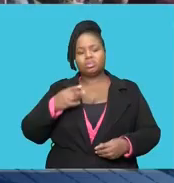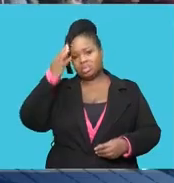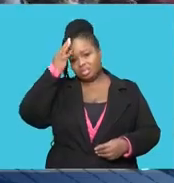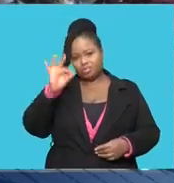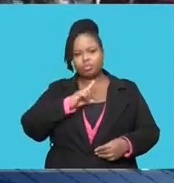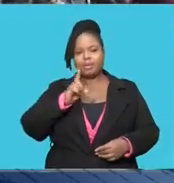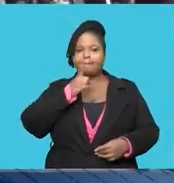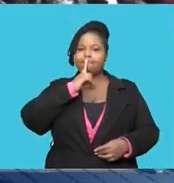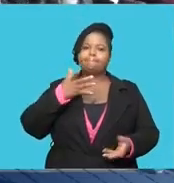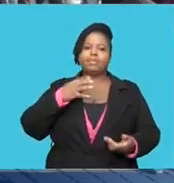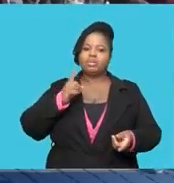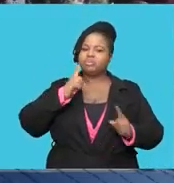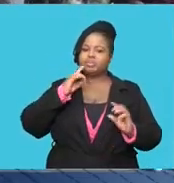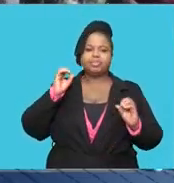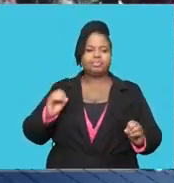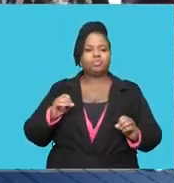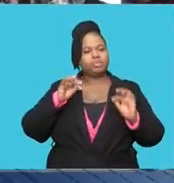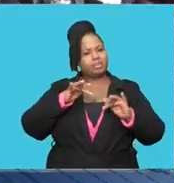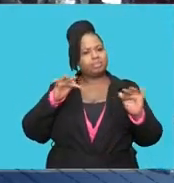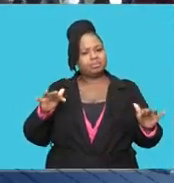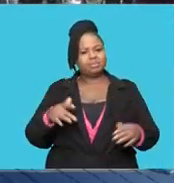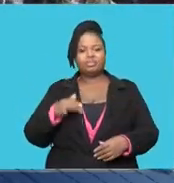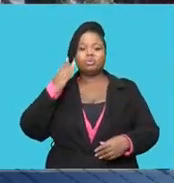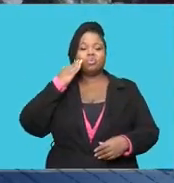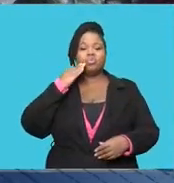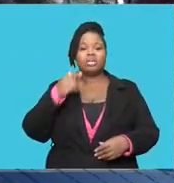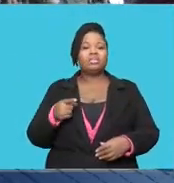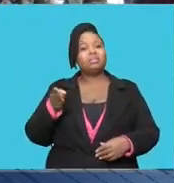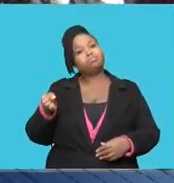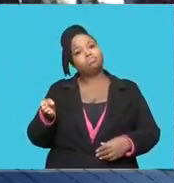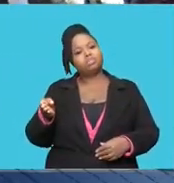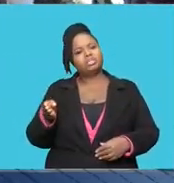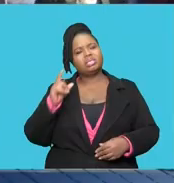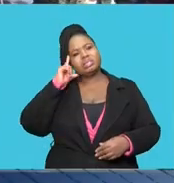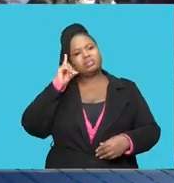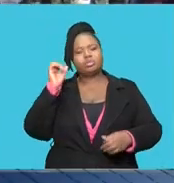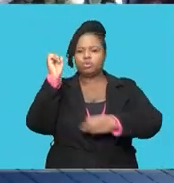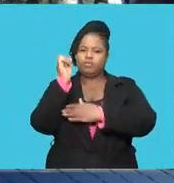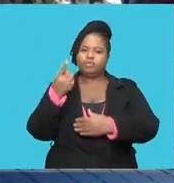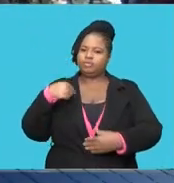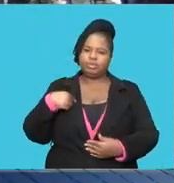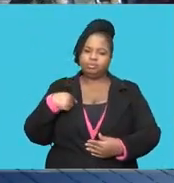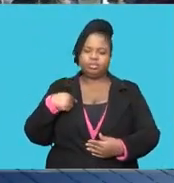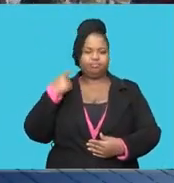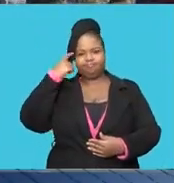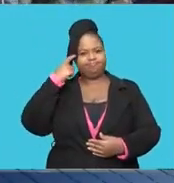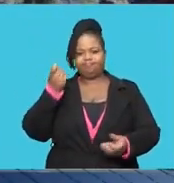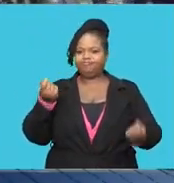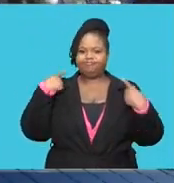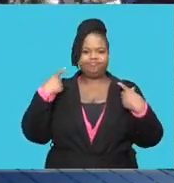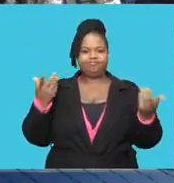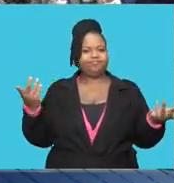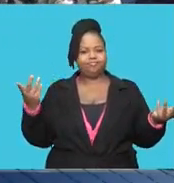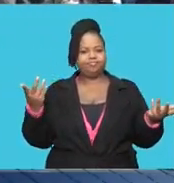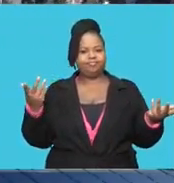of just being quiet and not responding to the people, even after they've slept in your office, that for me boggles my mind. I cannot